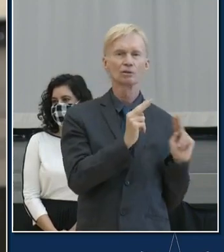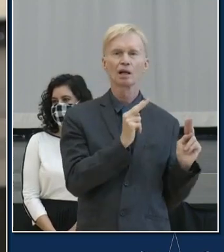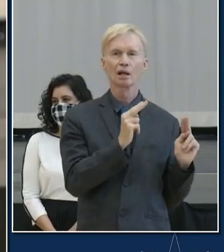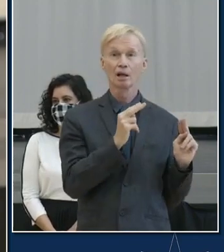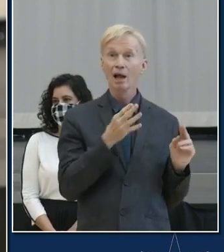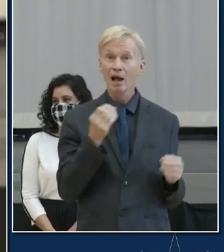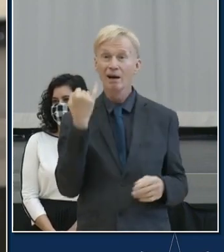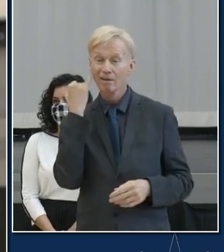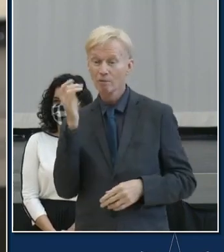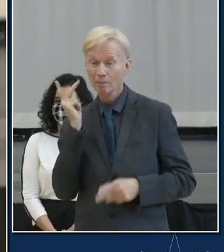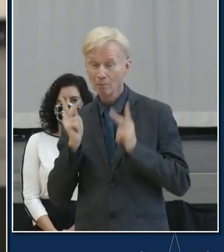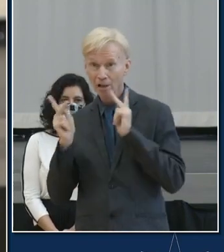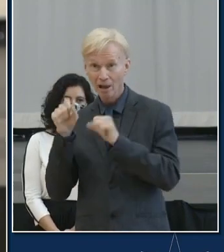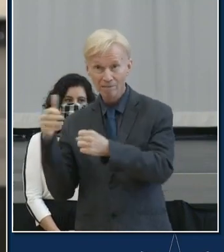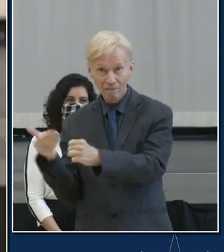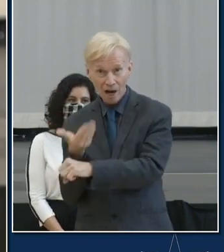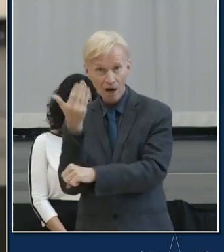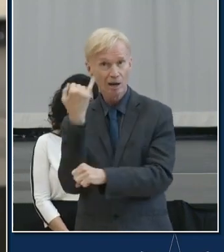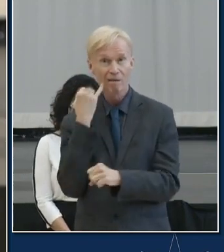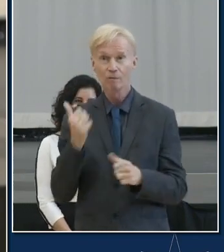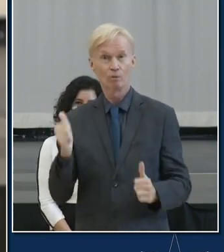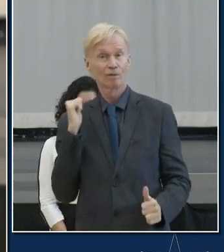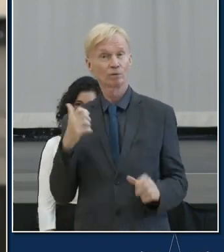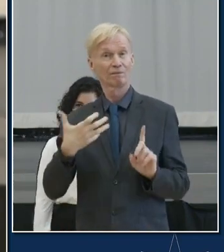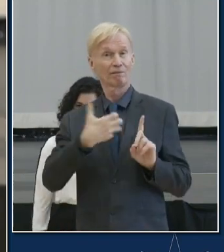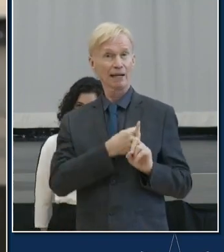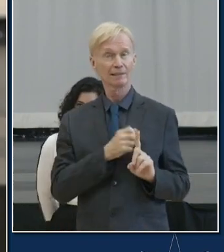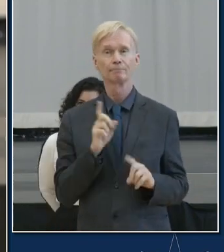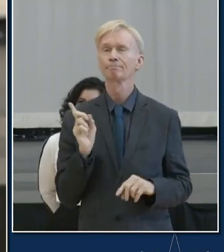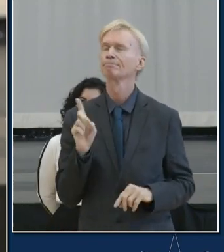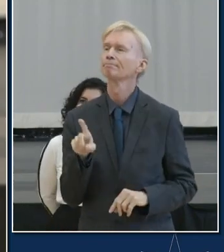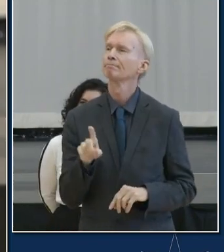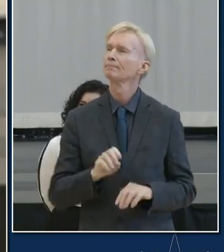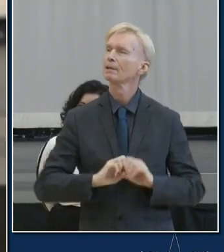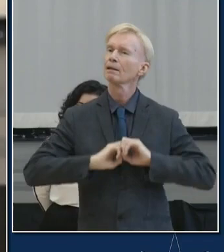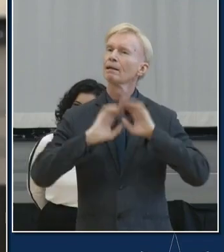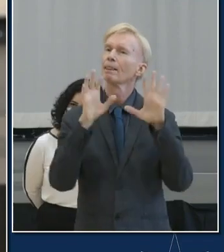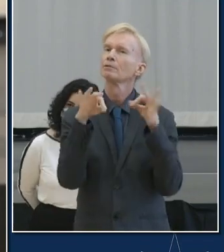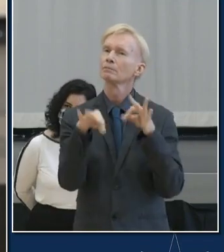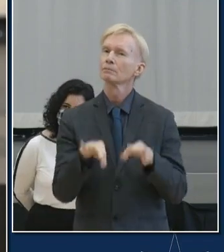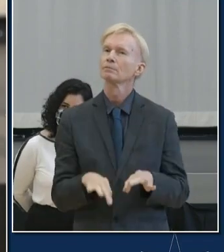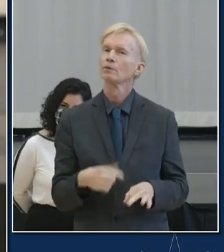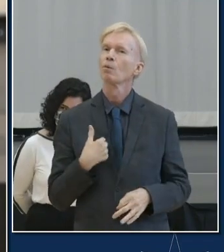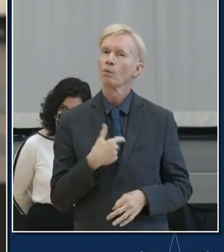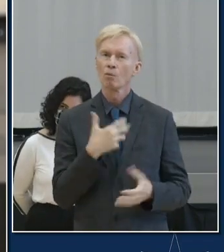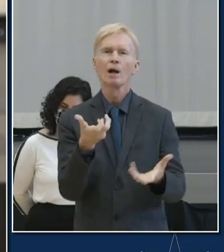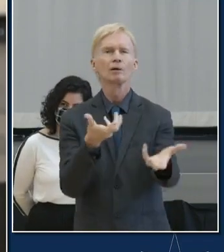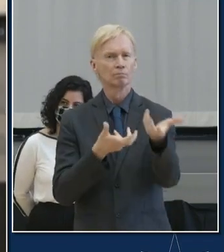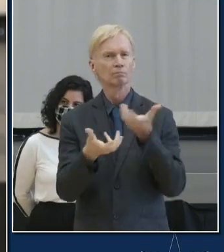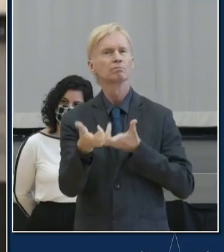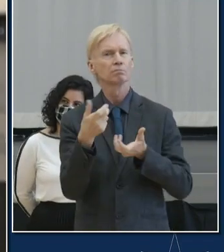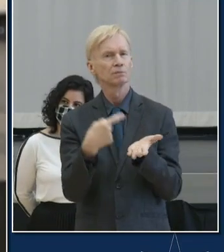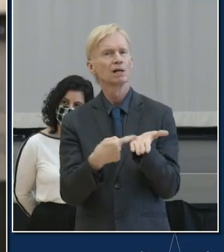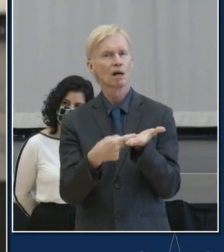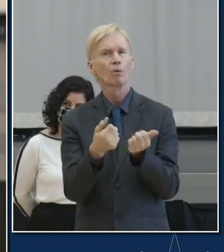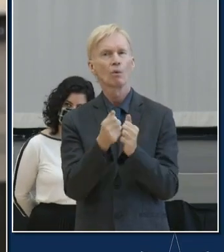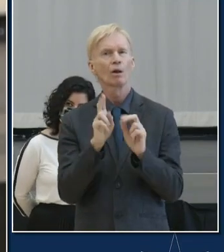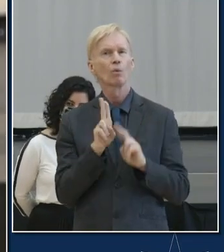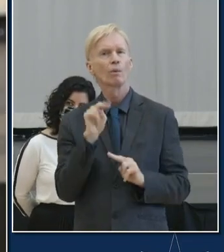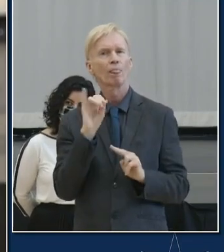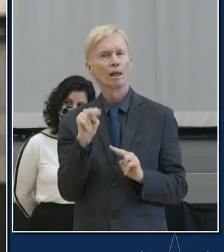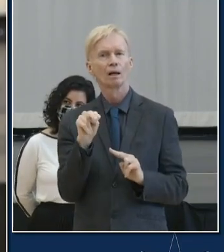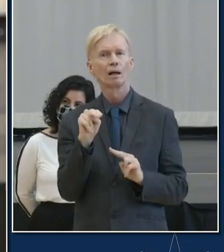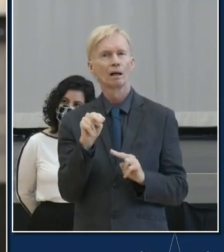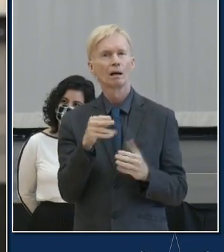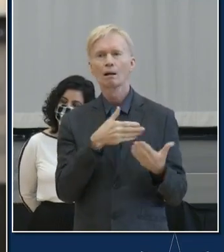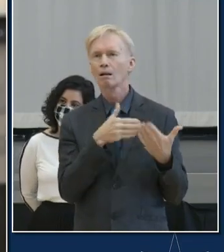fired if they don't? So let's be clear, we always want to engage with our unions on any issue